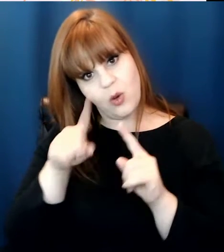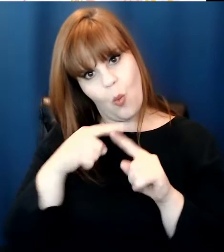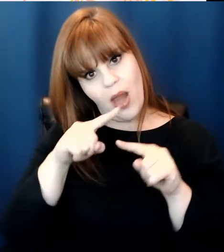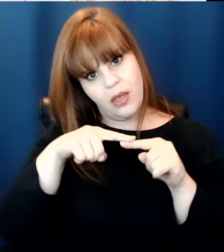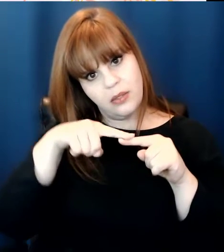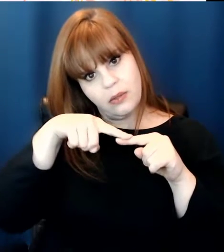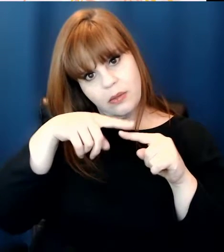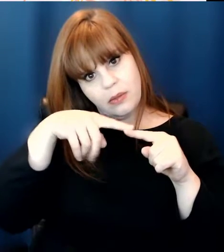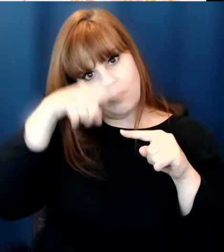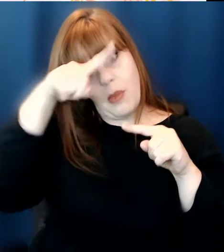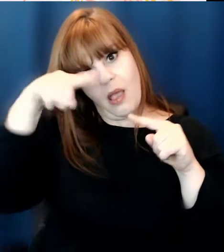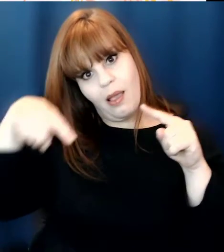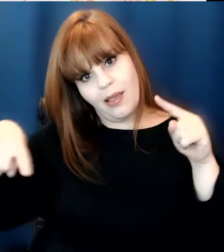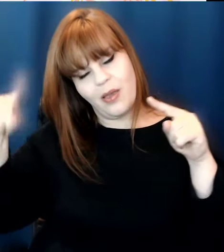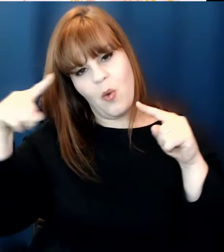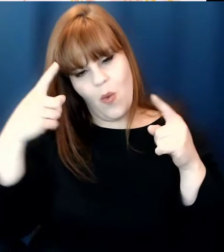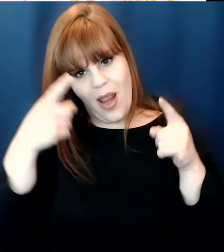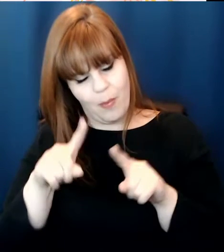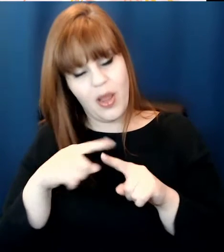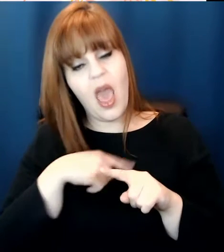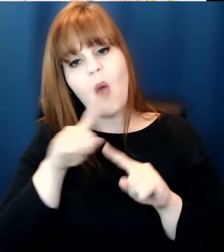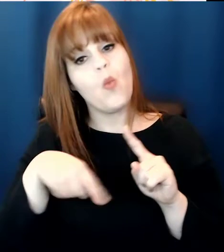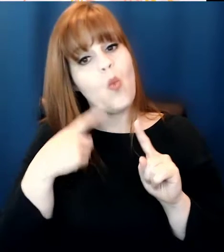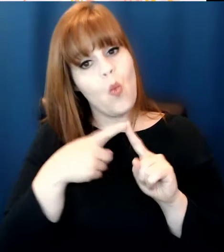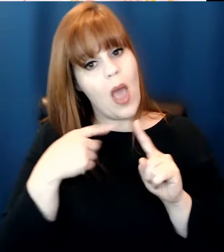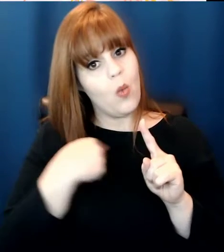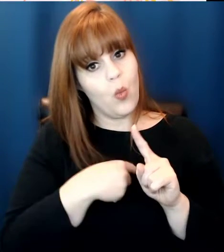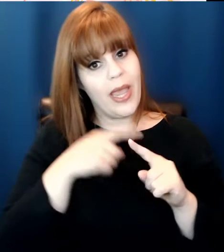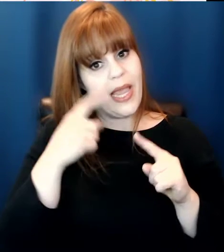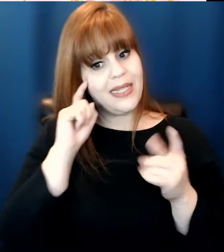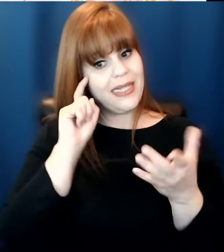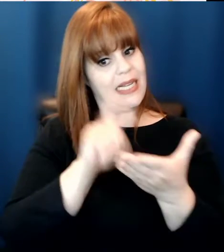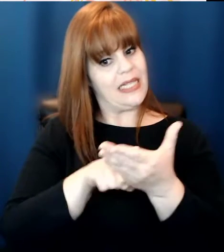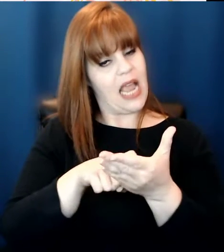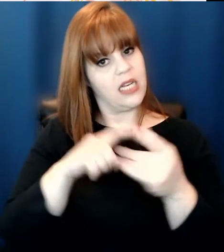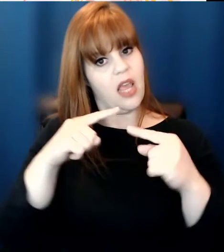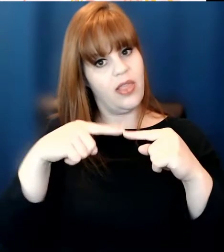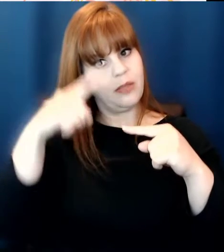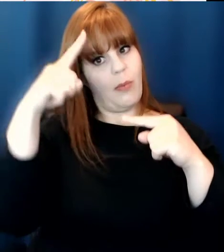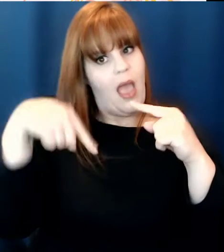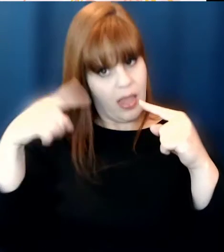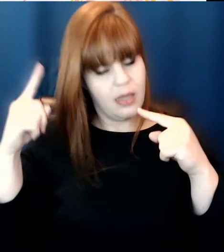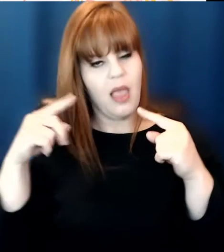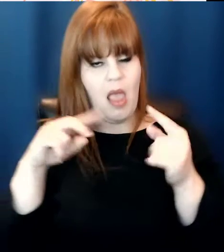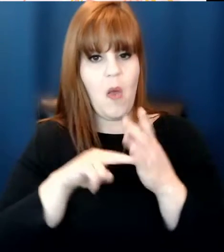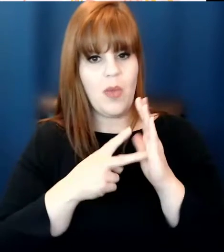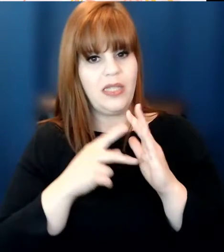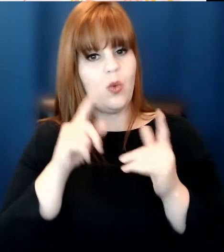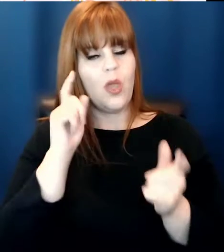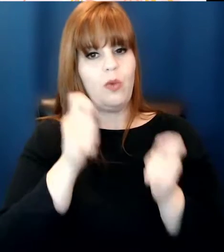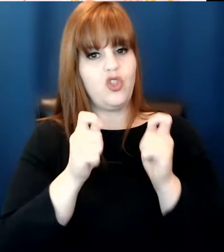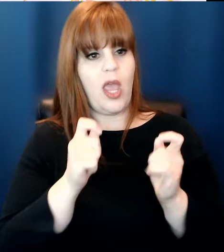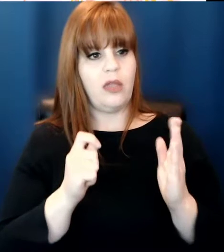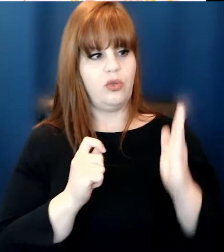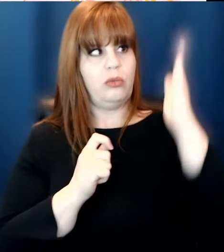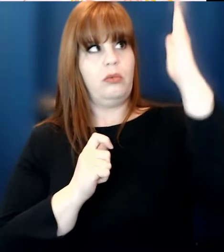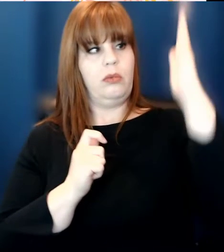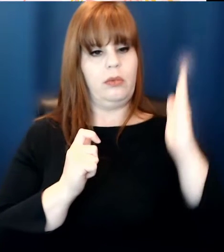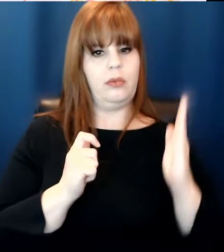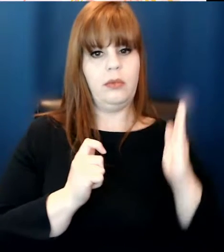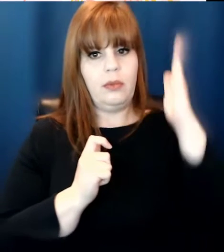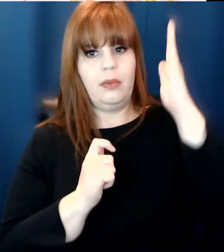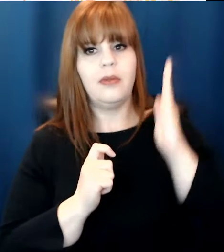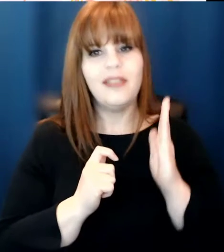occurred, and when we detected that, we changed the direction of the ping pong paddle.